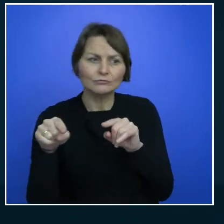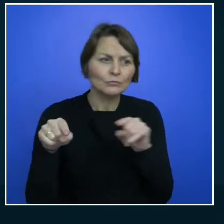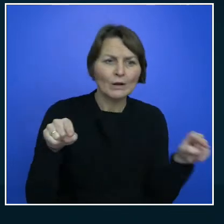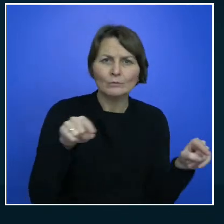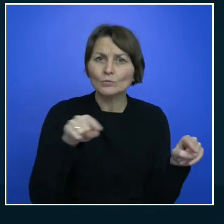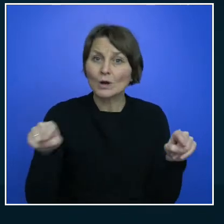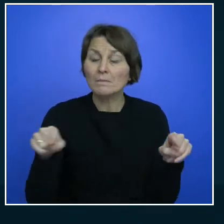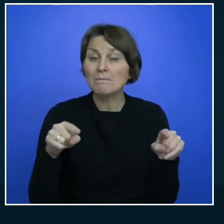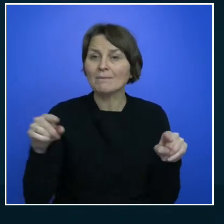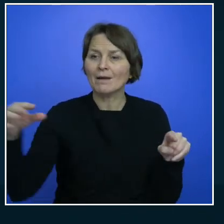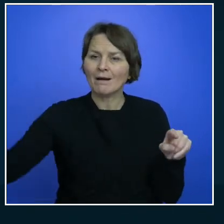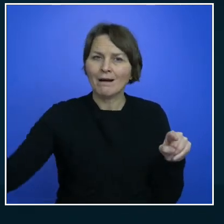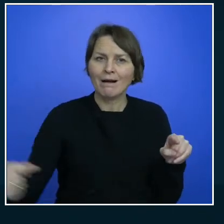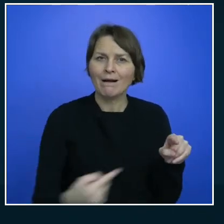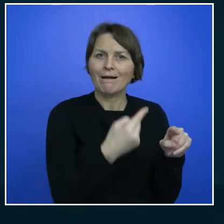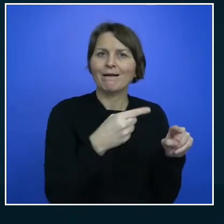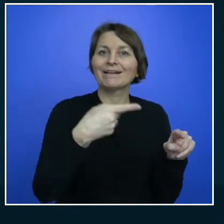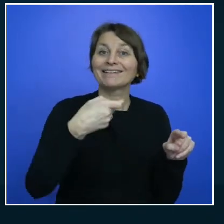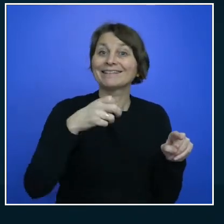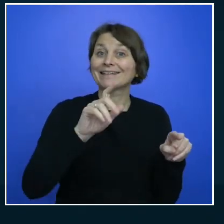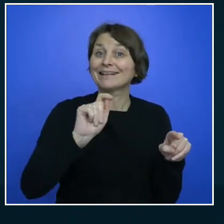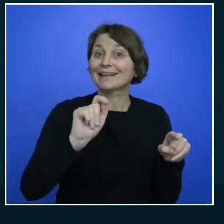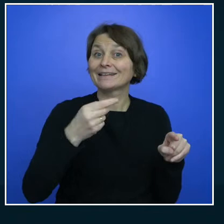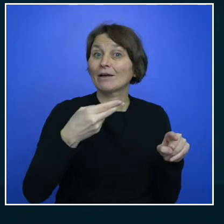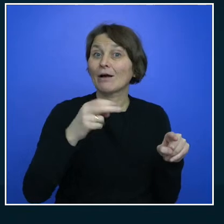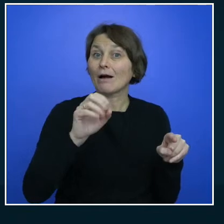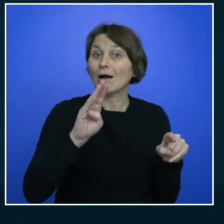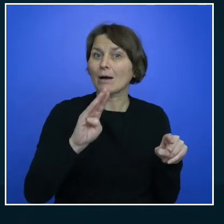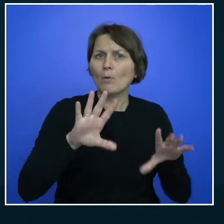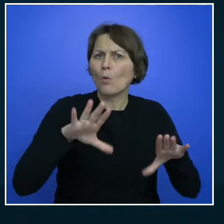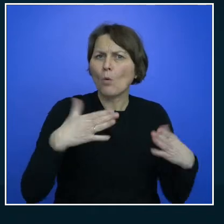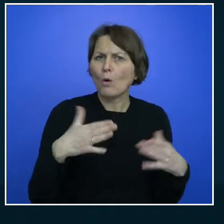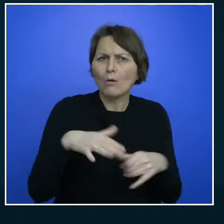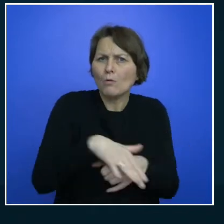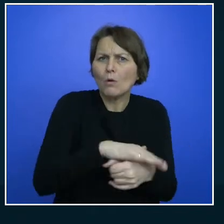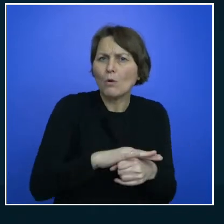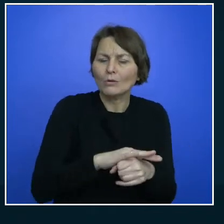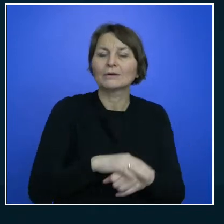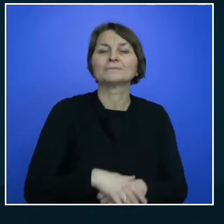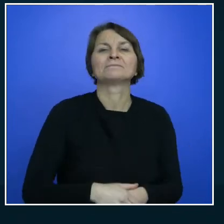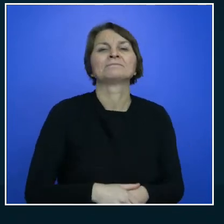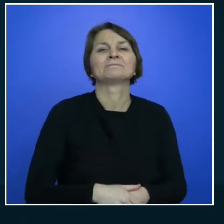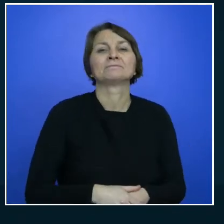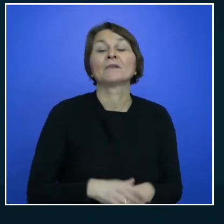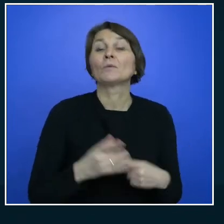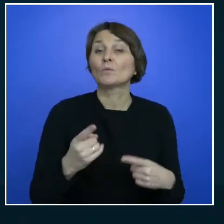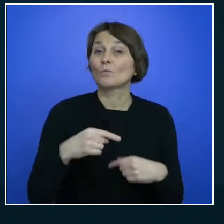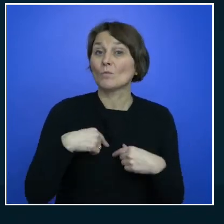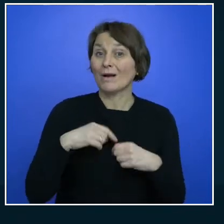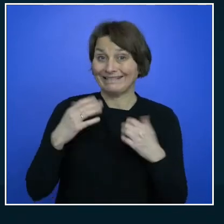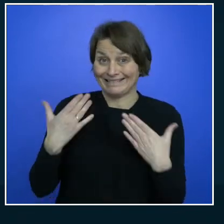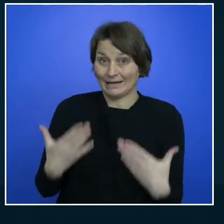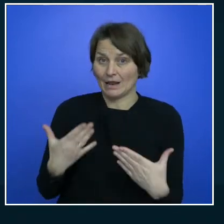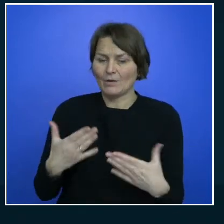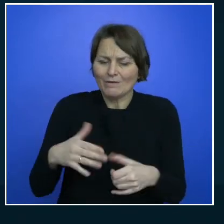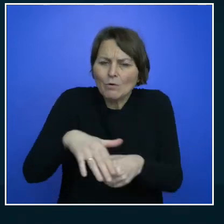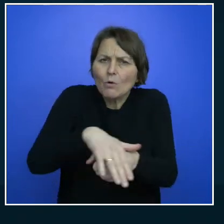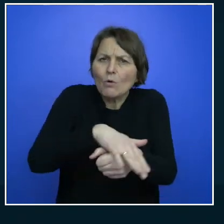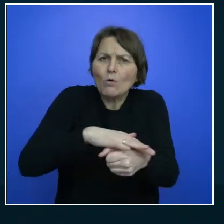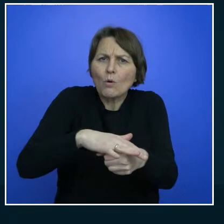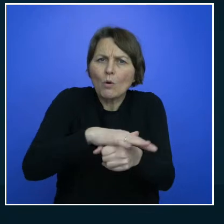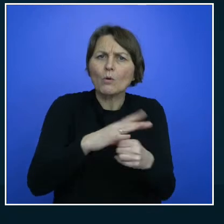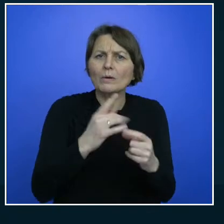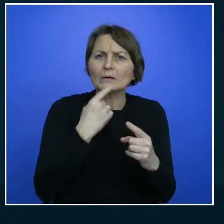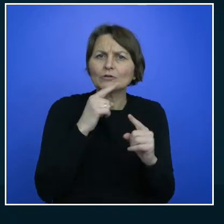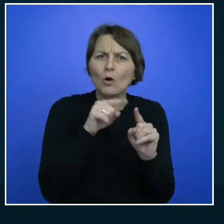repository? Yeah, right now it's locally. So what you do is when you have your main Bicep file, the one that I showed you, and you make a reference to another